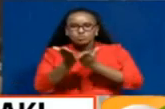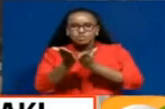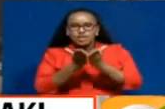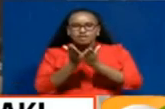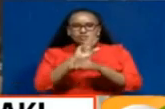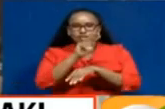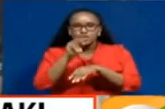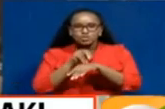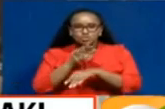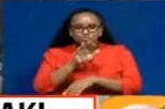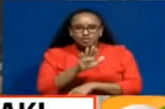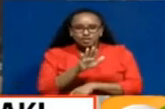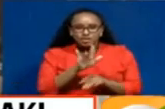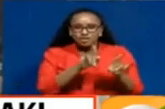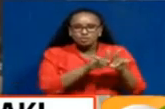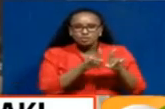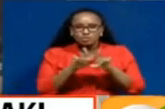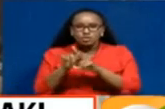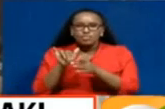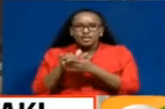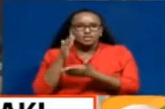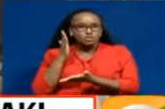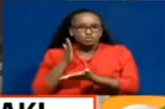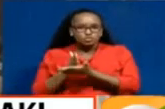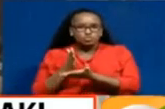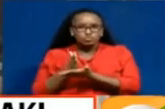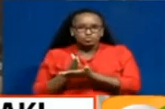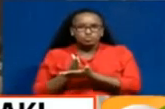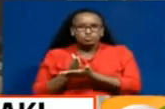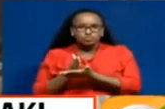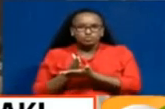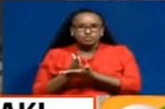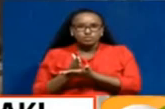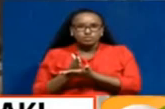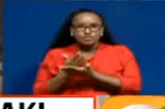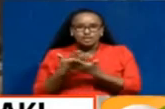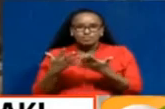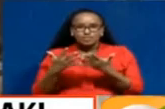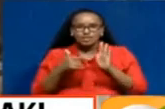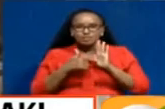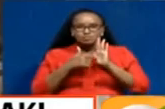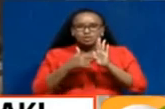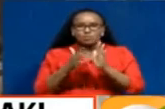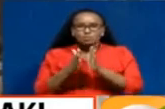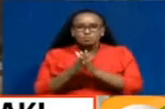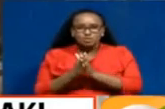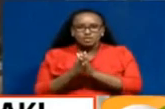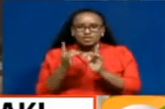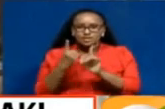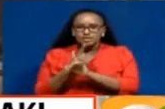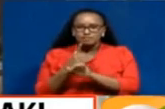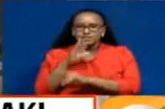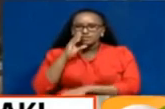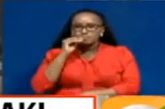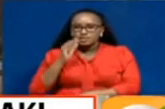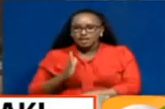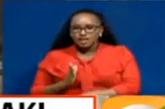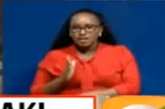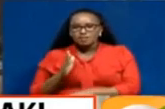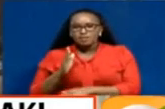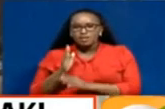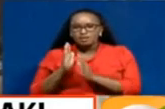his nation. And it has been so eloquently expressed by previous speakers.